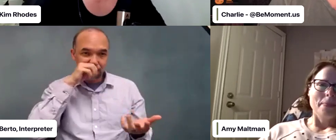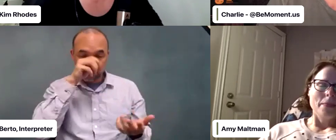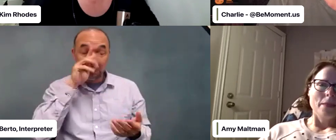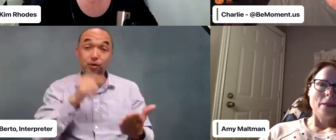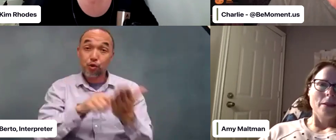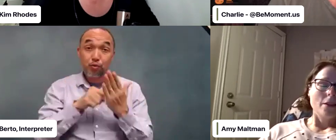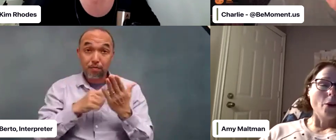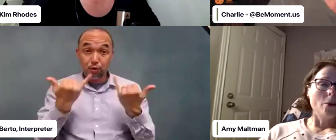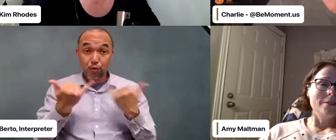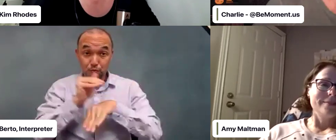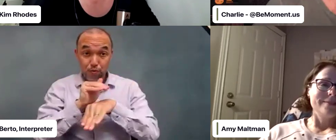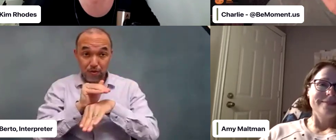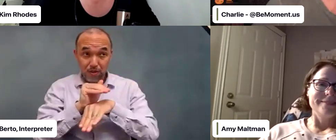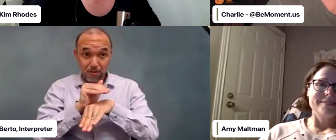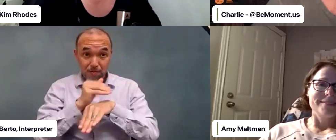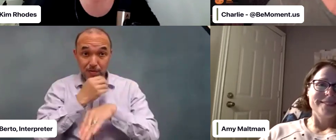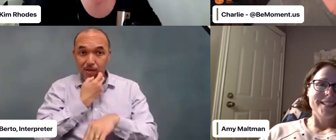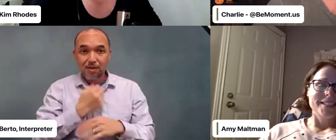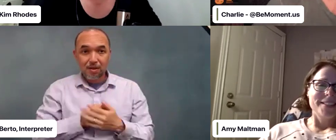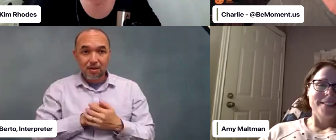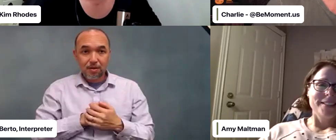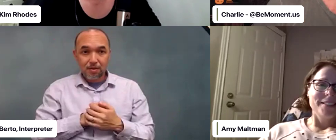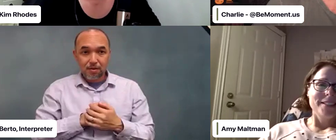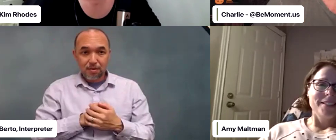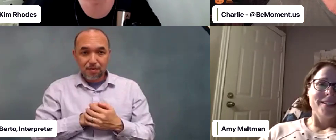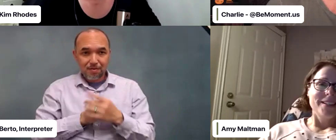today. I was fucking Kevin.